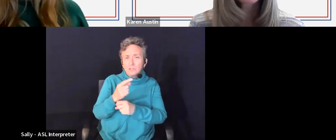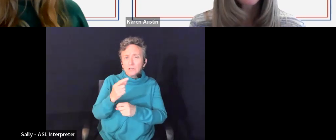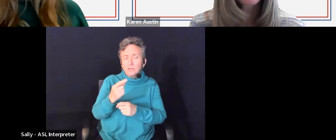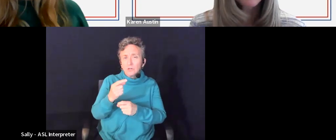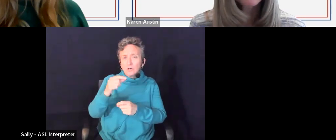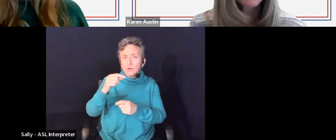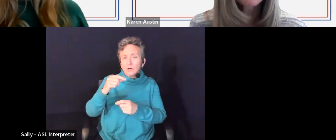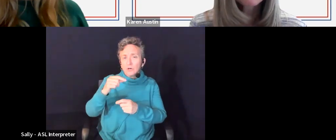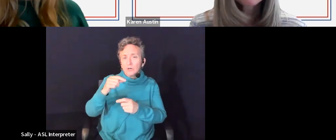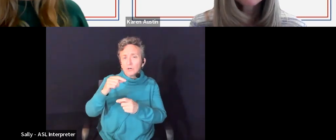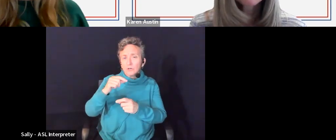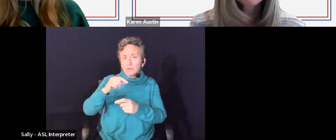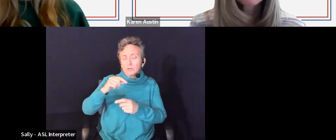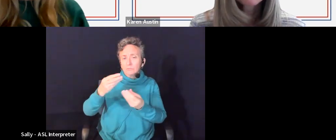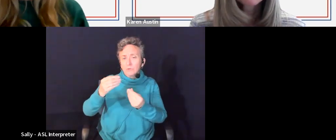As what type of property?